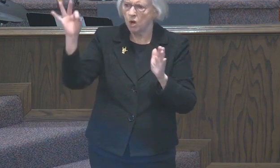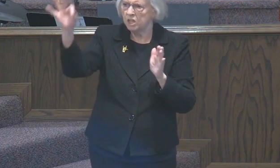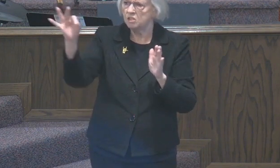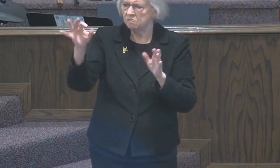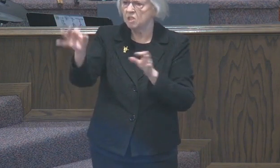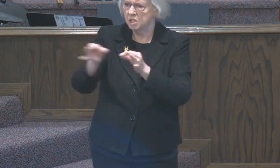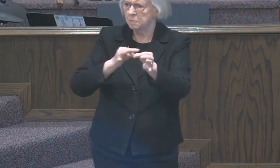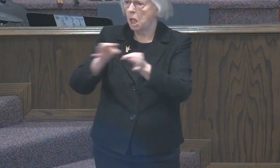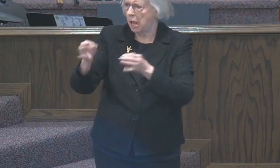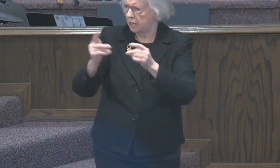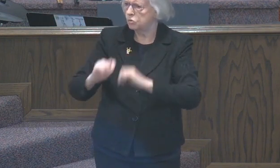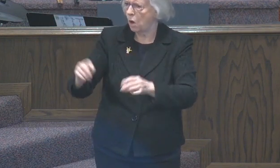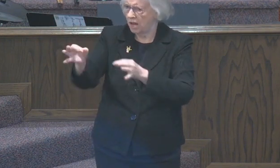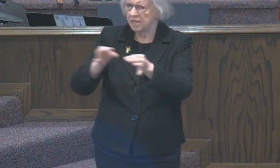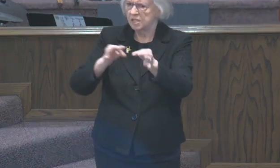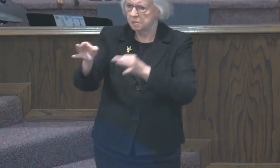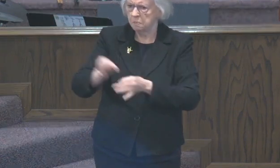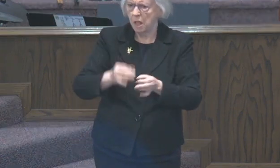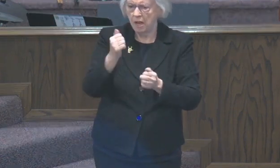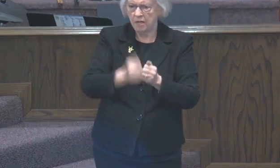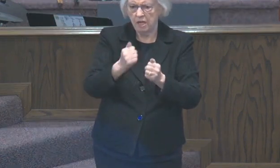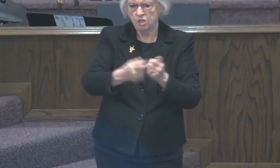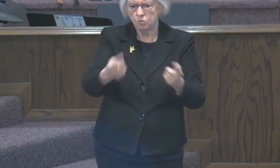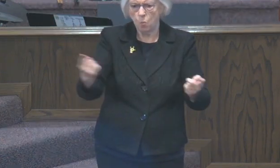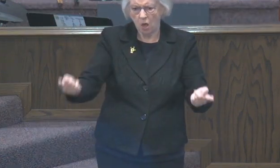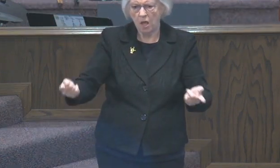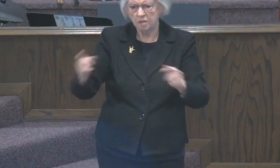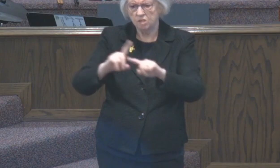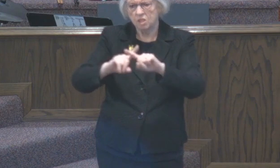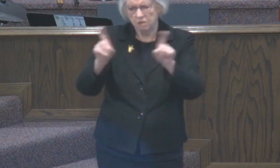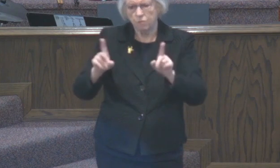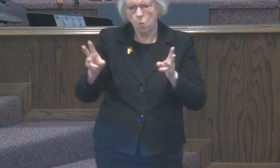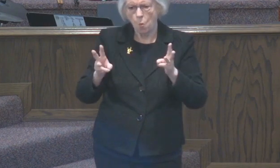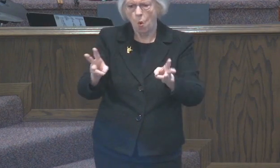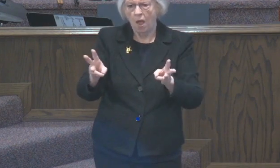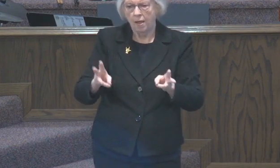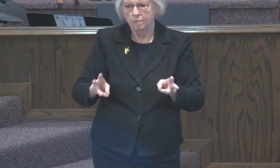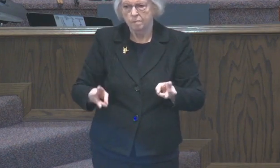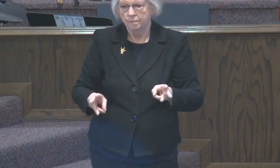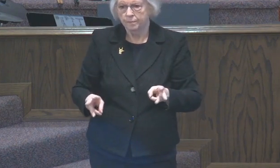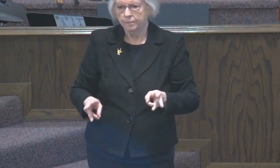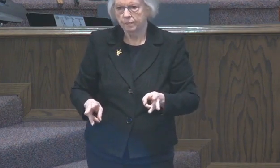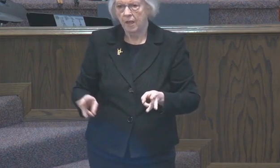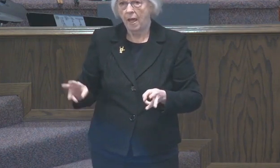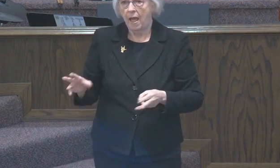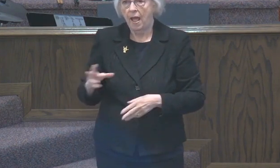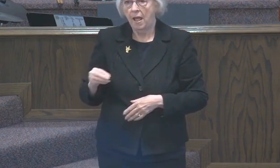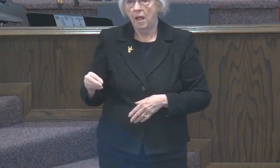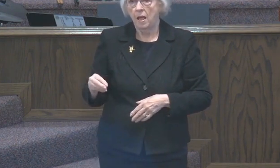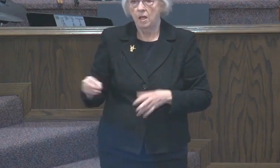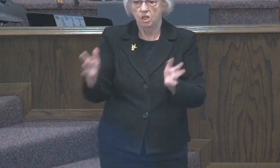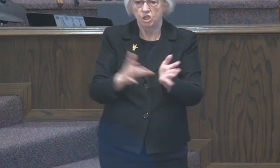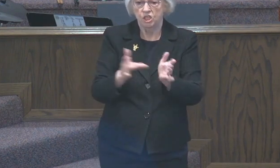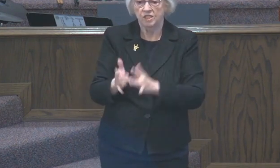those in a separate way. We kind of break them out and pull them out and say, Jesus is